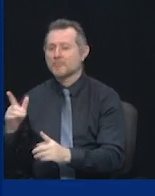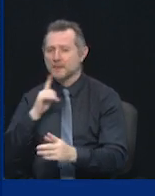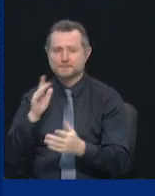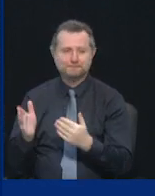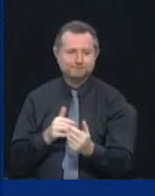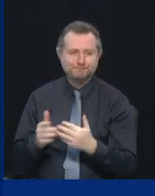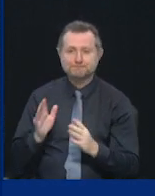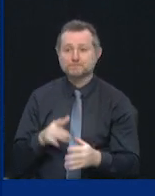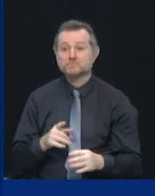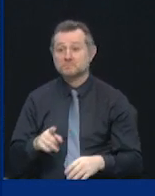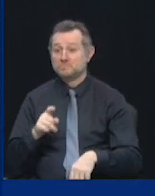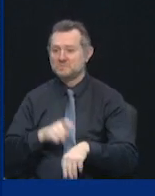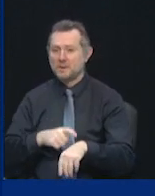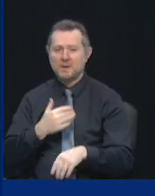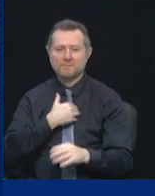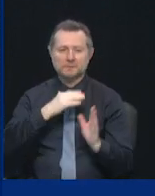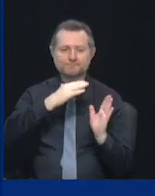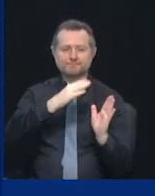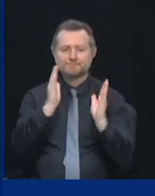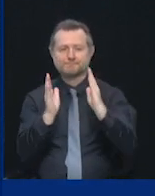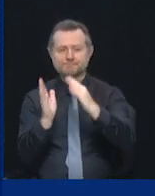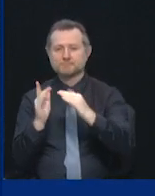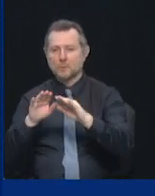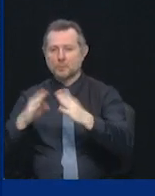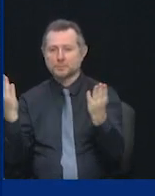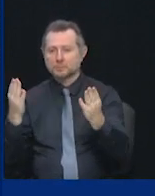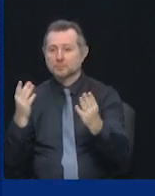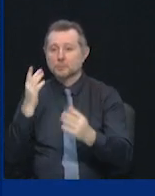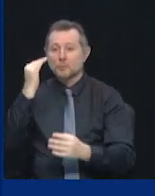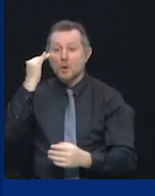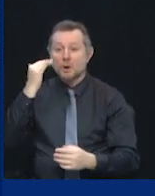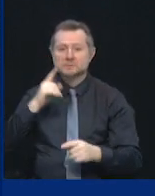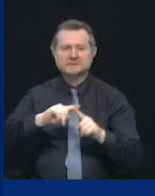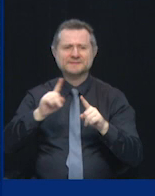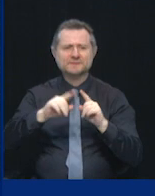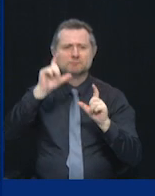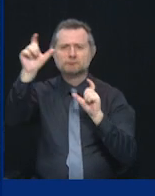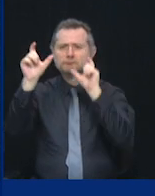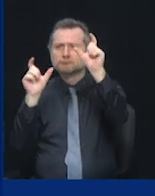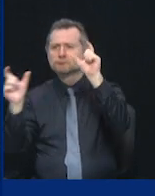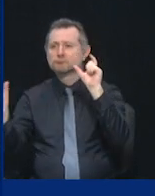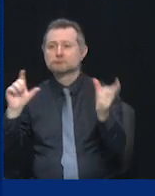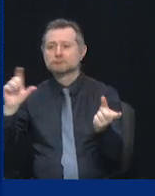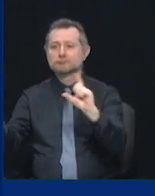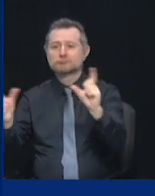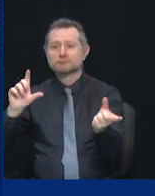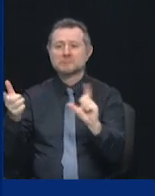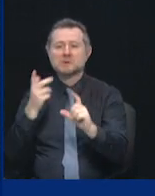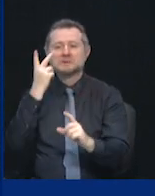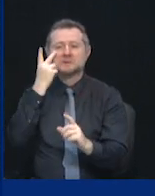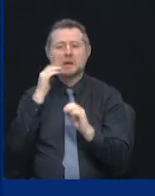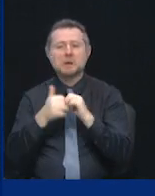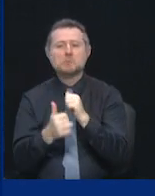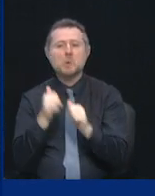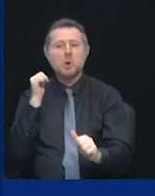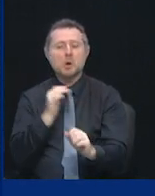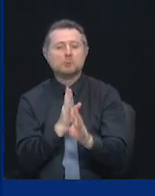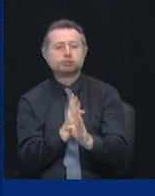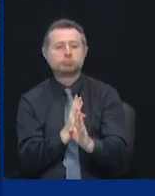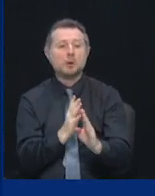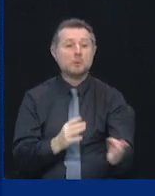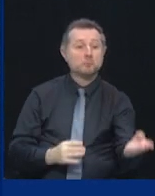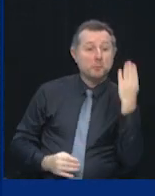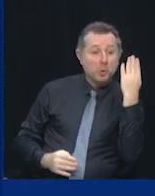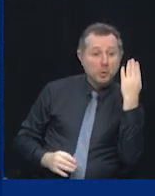times, because we want to see what time frame works the best,